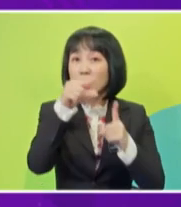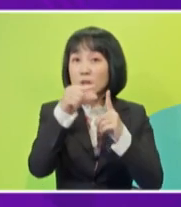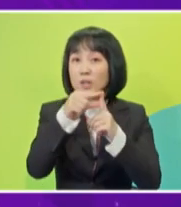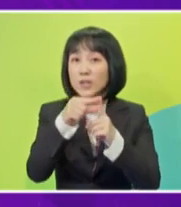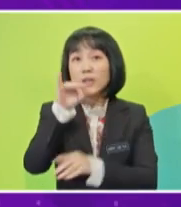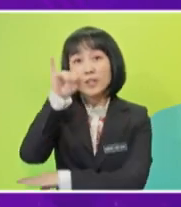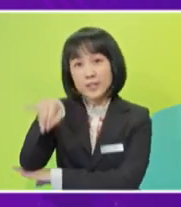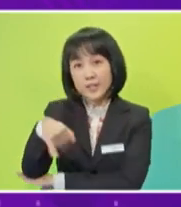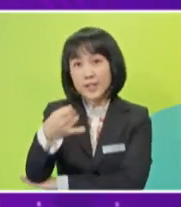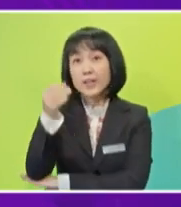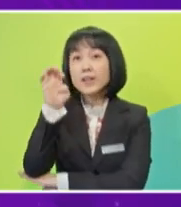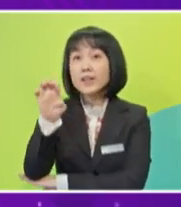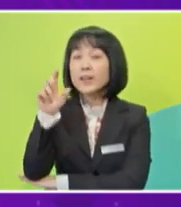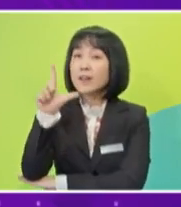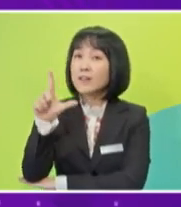as